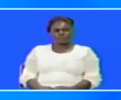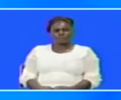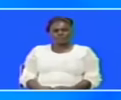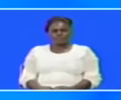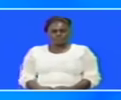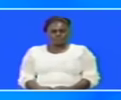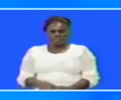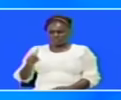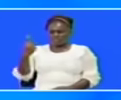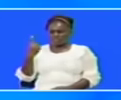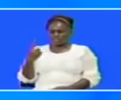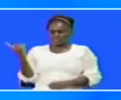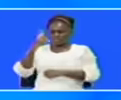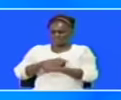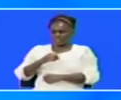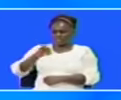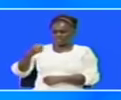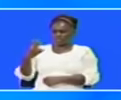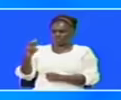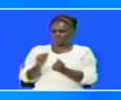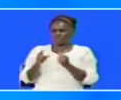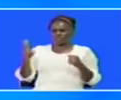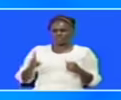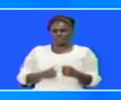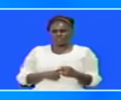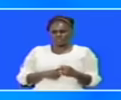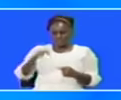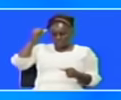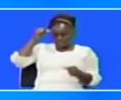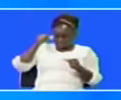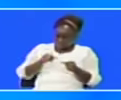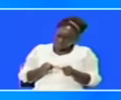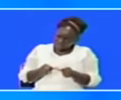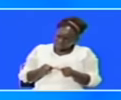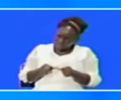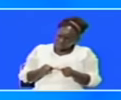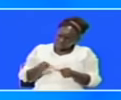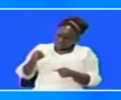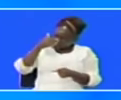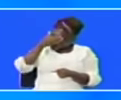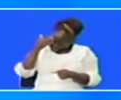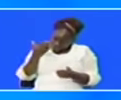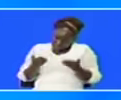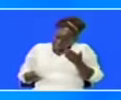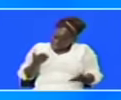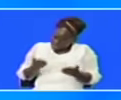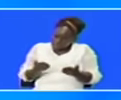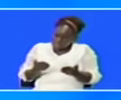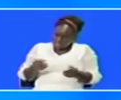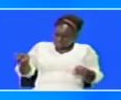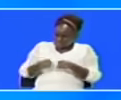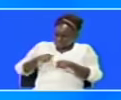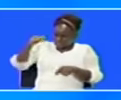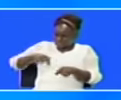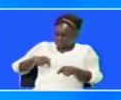All right, so it is the first day of January 2017, and I want to take you down memory lane in case you may have forgotten. On this